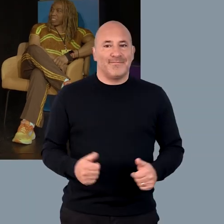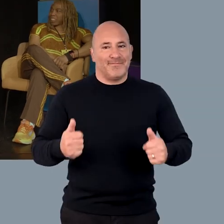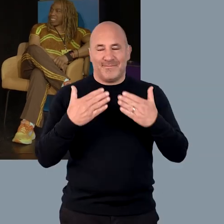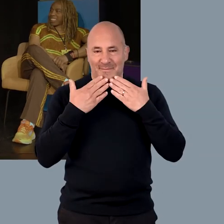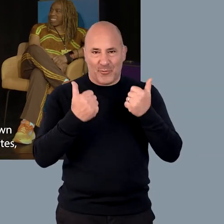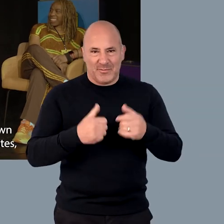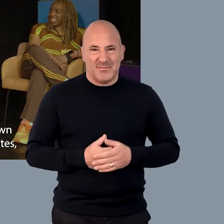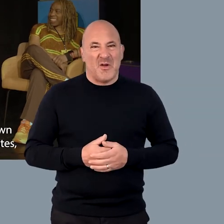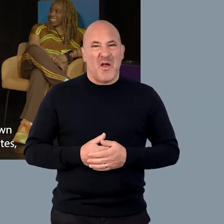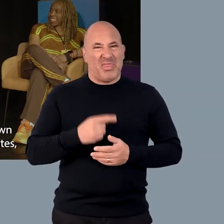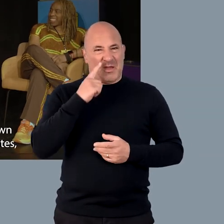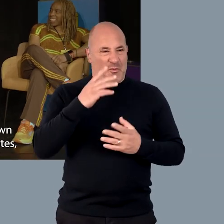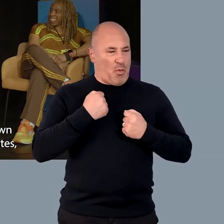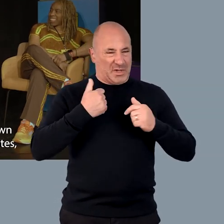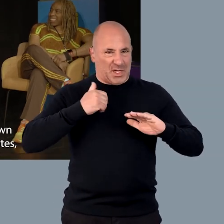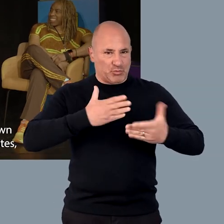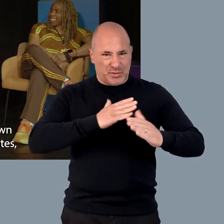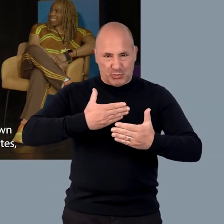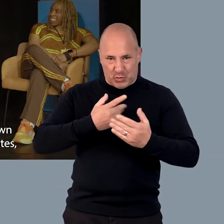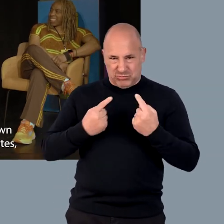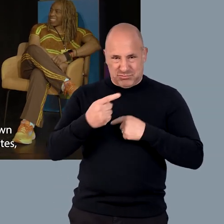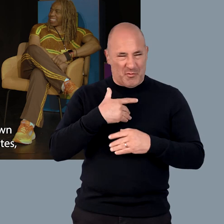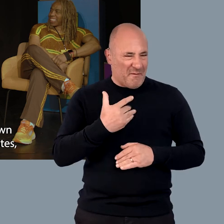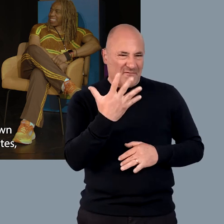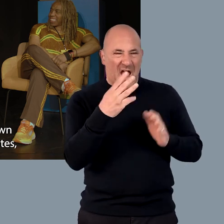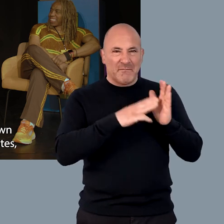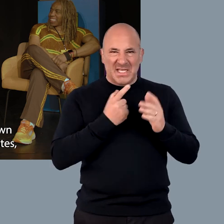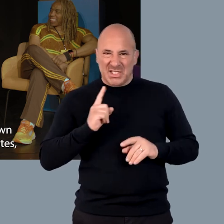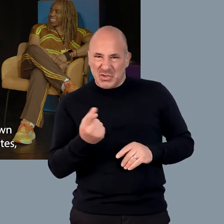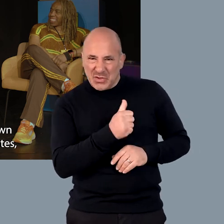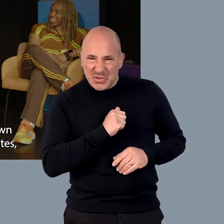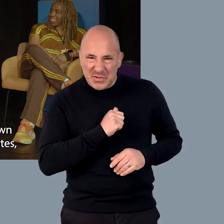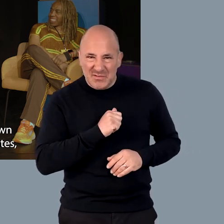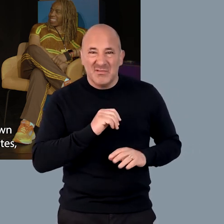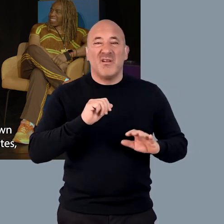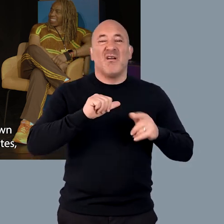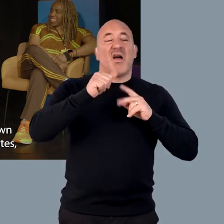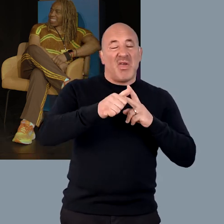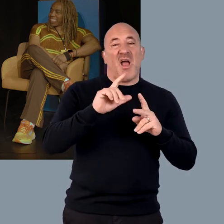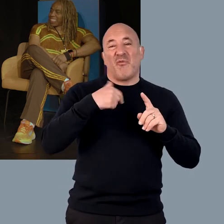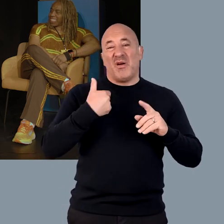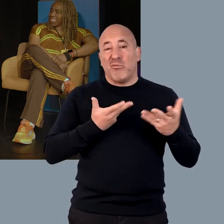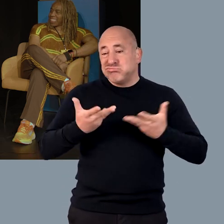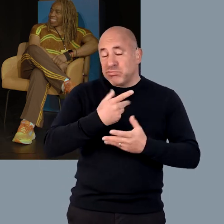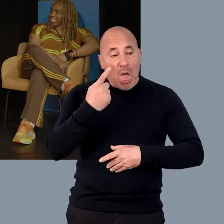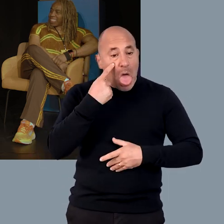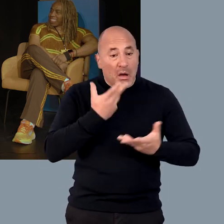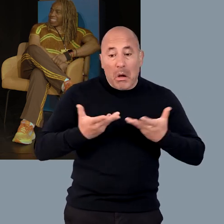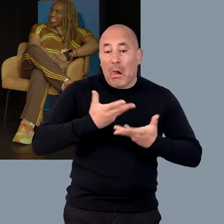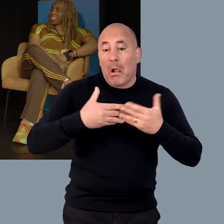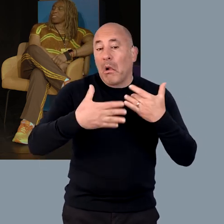Thank you, so I think we're doing like a little bit of our own introductions each, chat for about five minutes and then we will